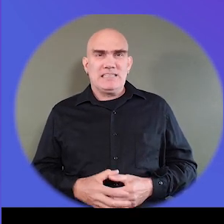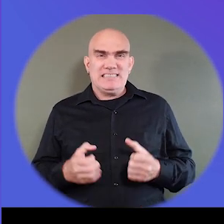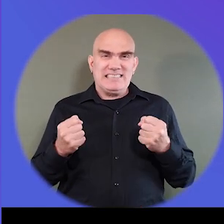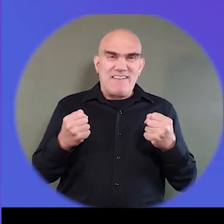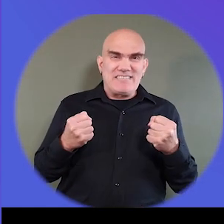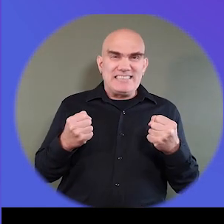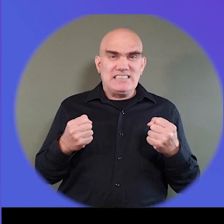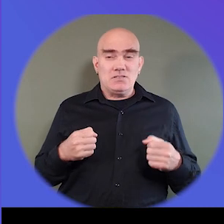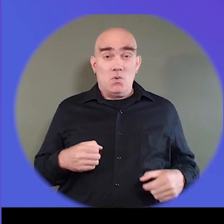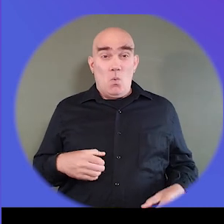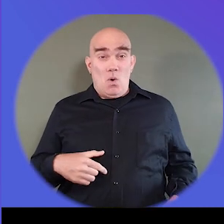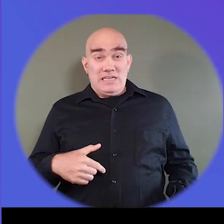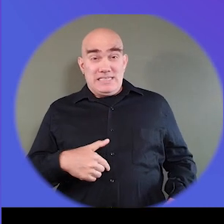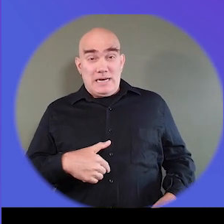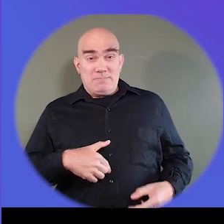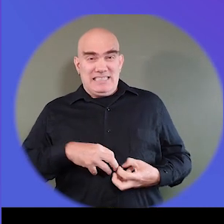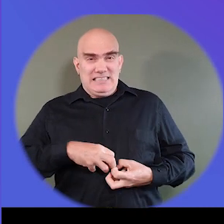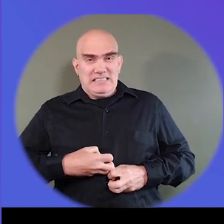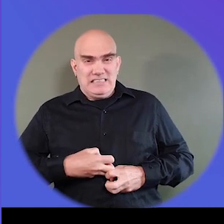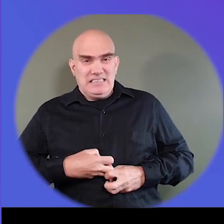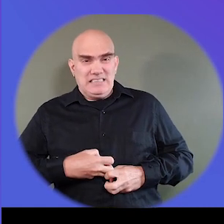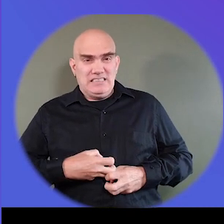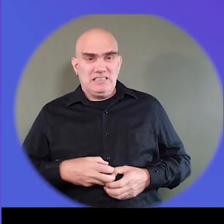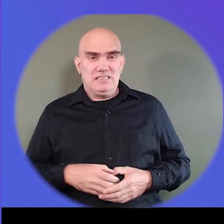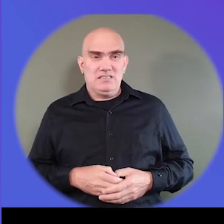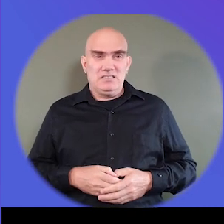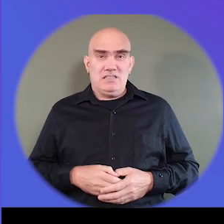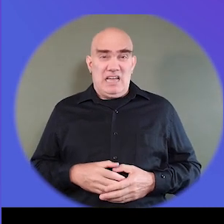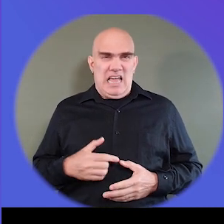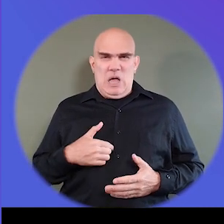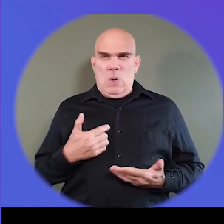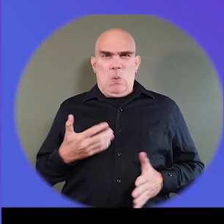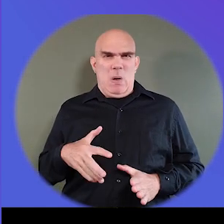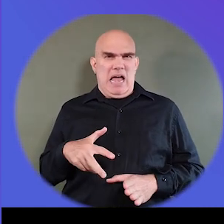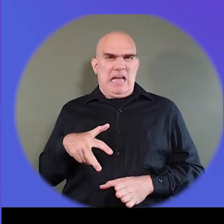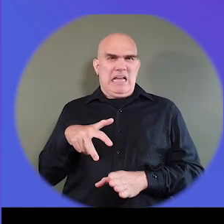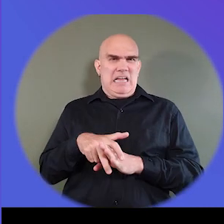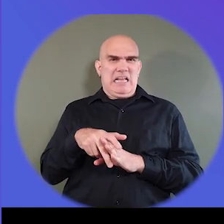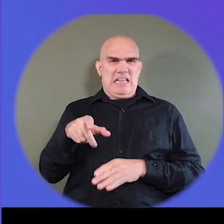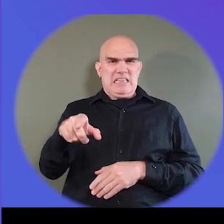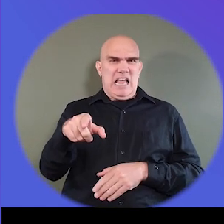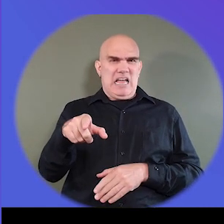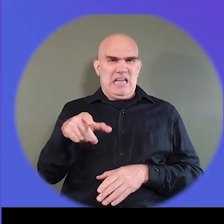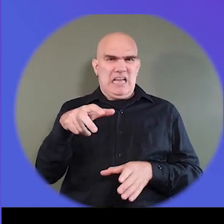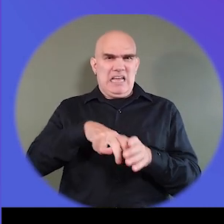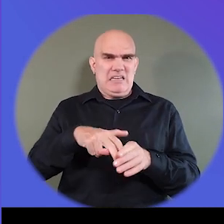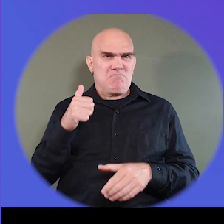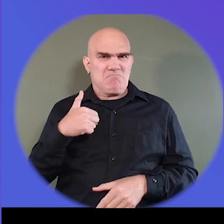tight fist, stomach twist. No way I'm getting on that thing.